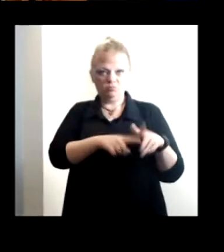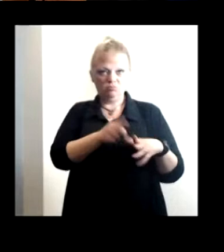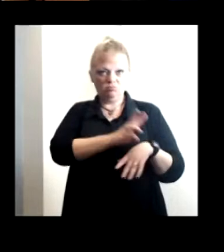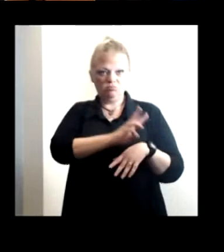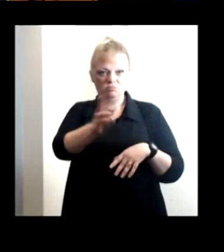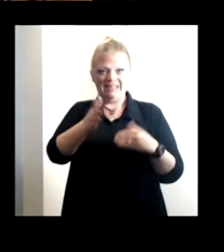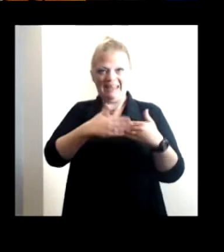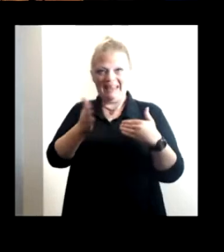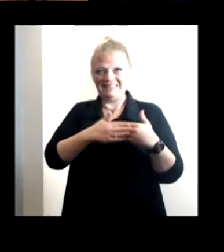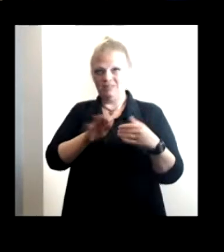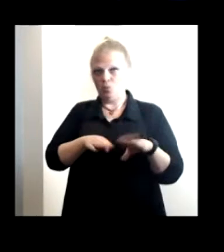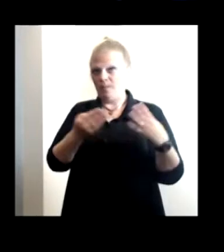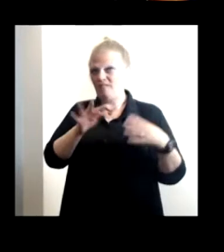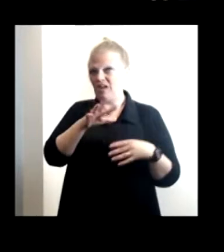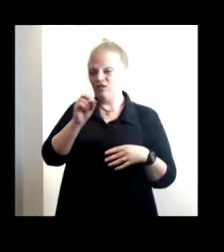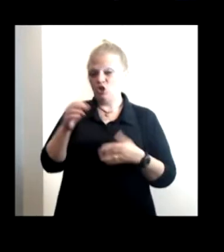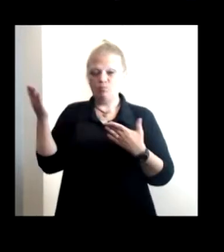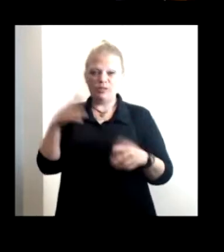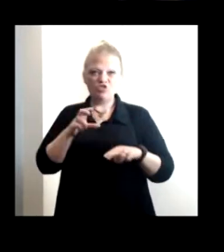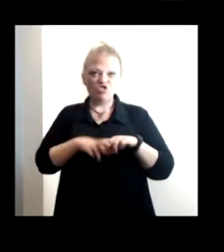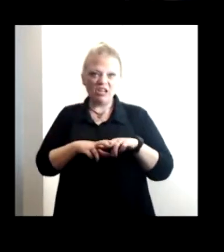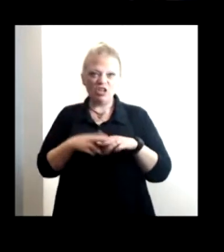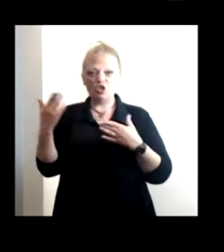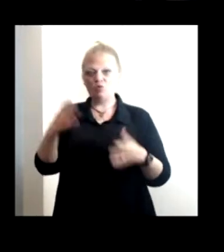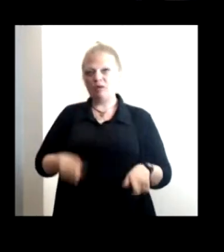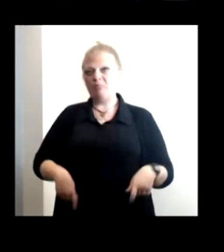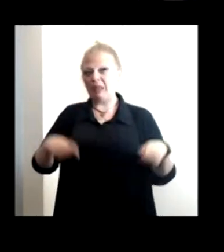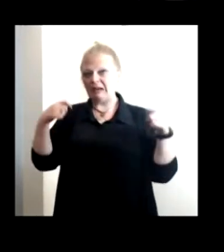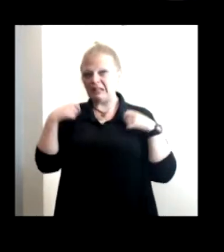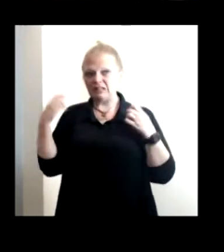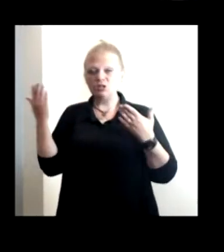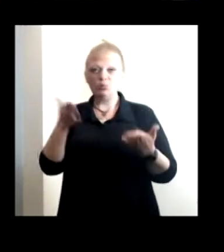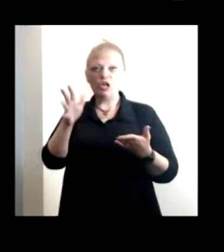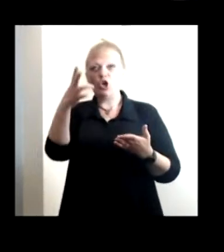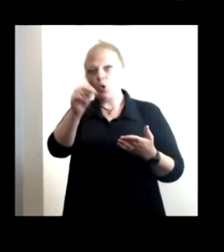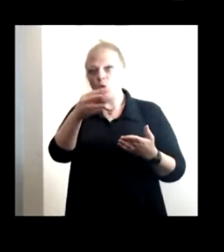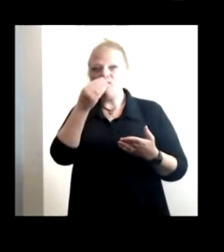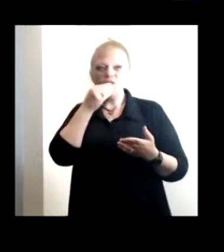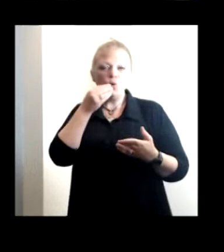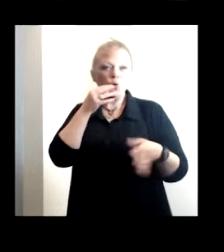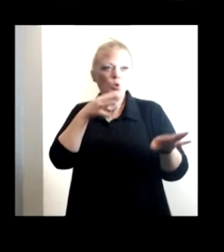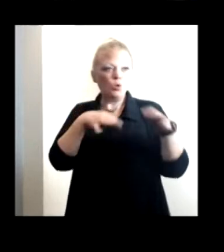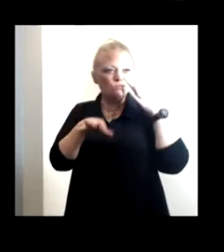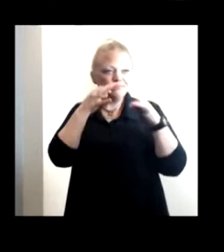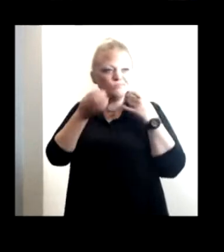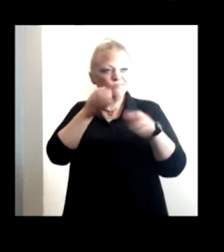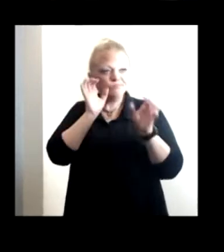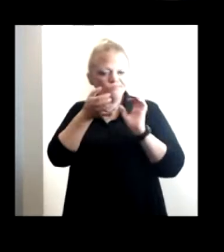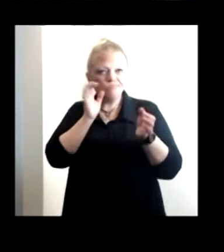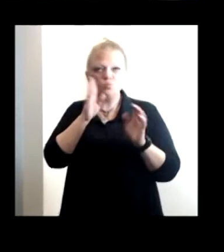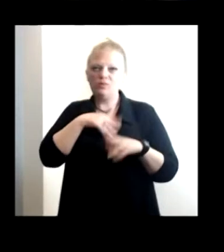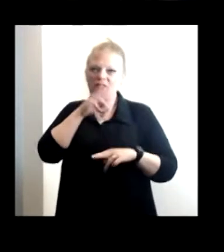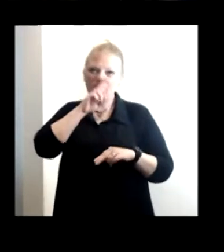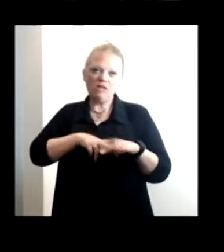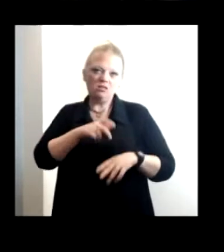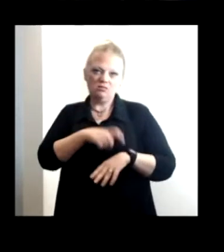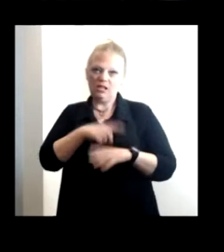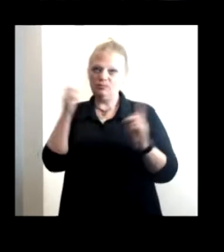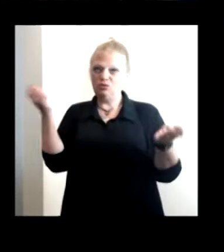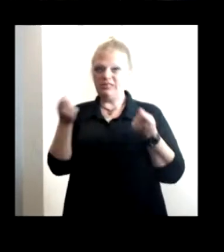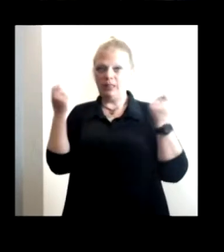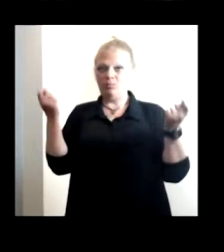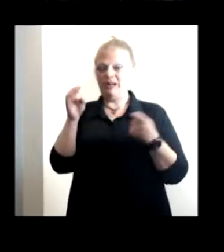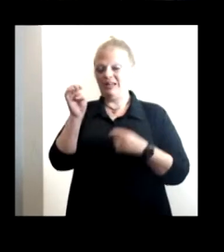open at 5:30. Bring some chairs, bring some blankets, bring your own food and refreshments, and you'll have a fun time as we